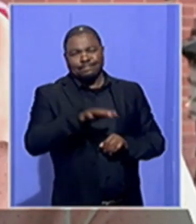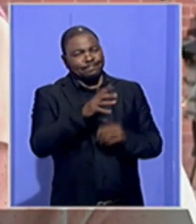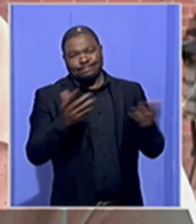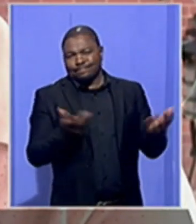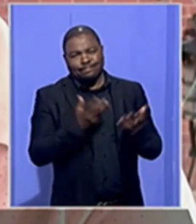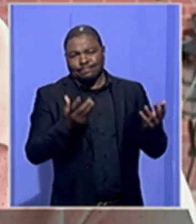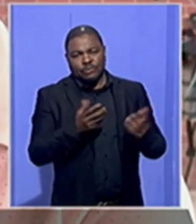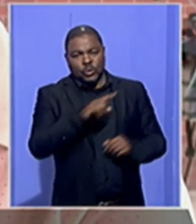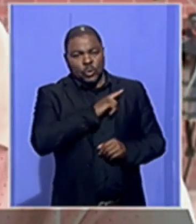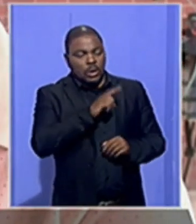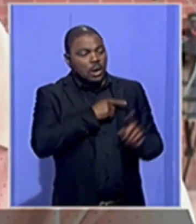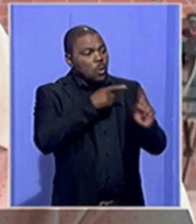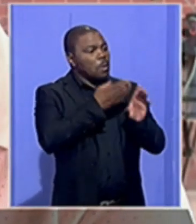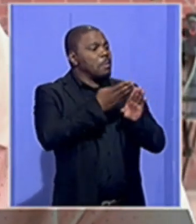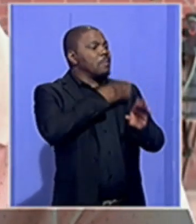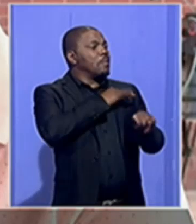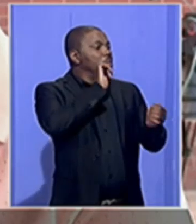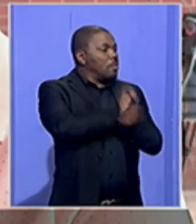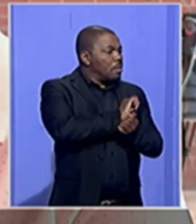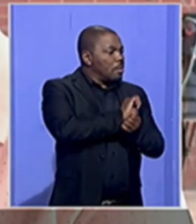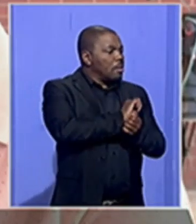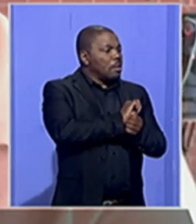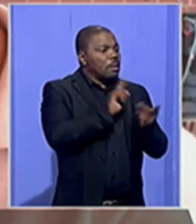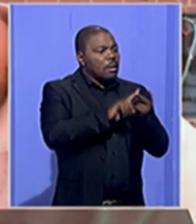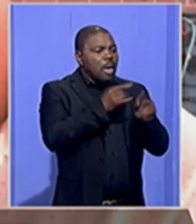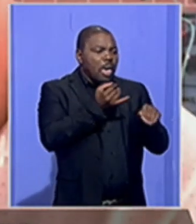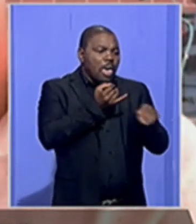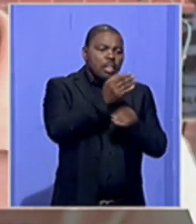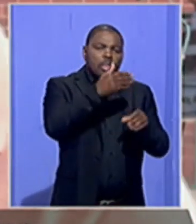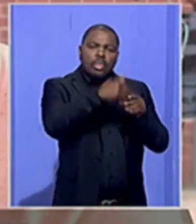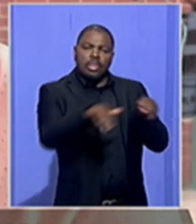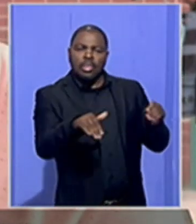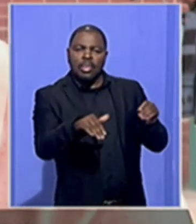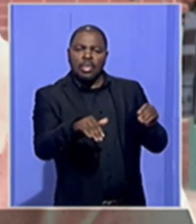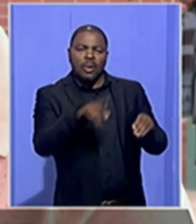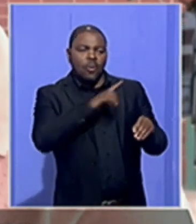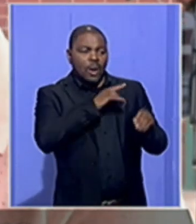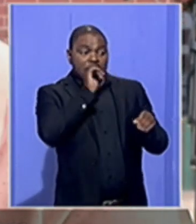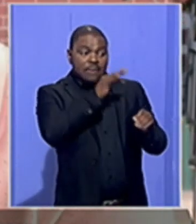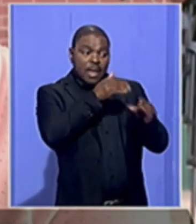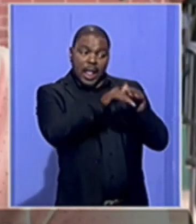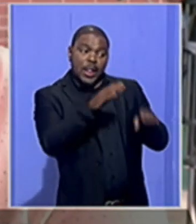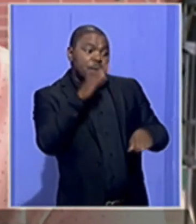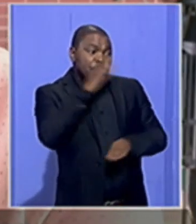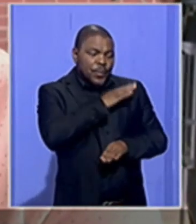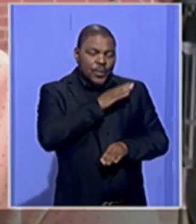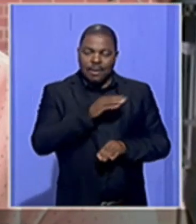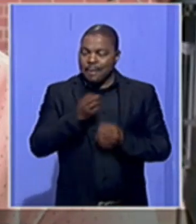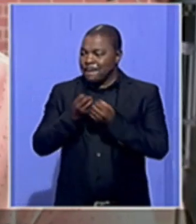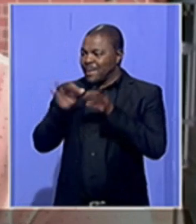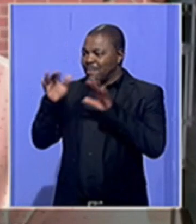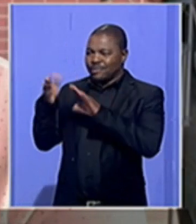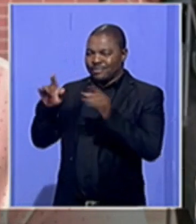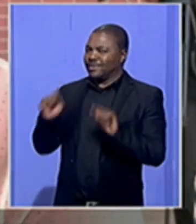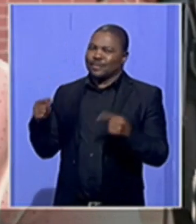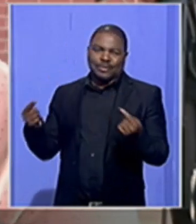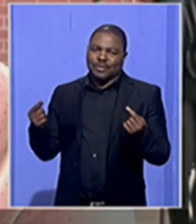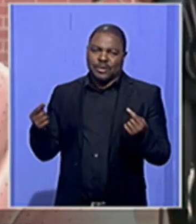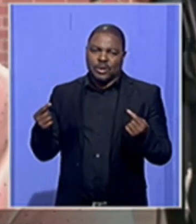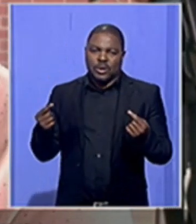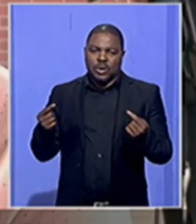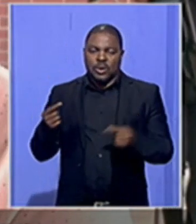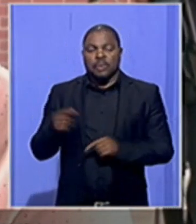and how the parole works. Because we would have not lost so many lives had this guy, because we were in